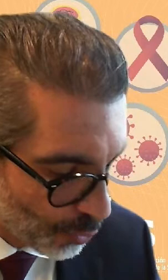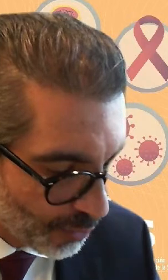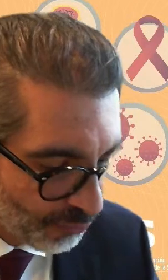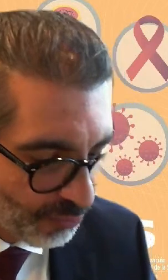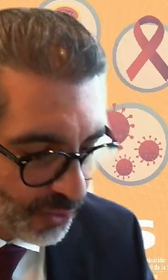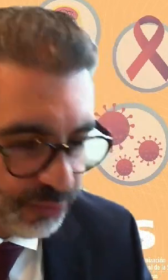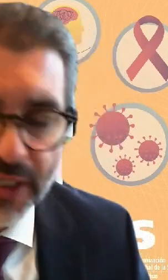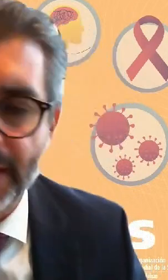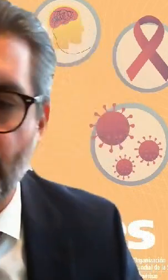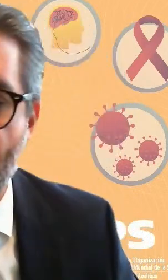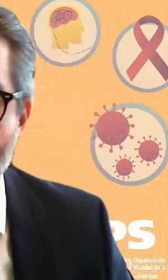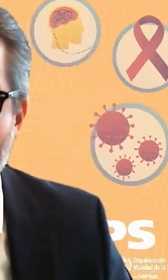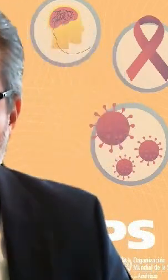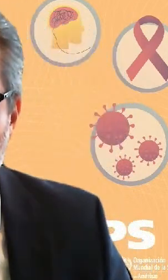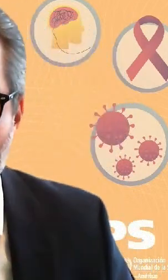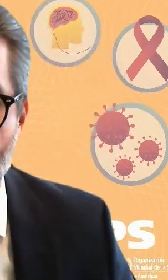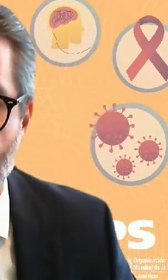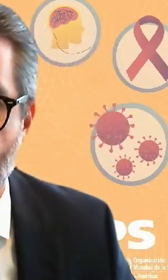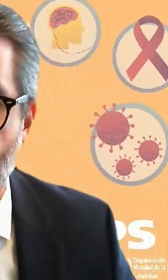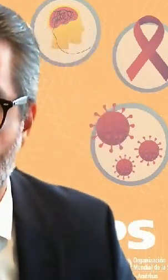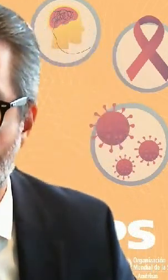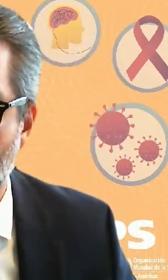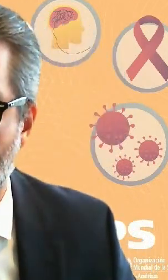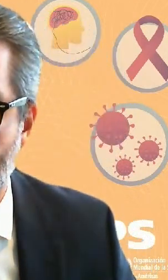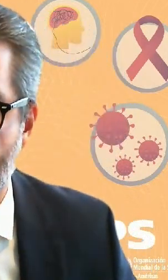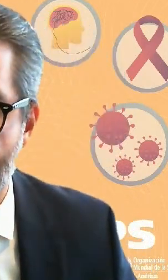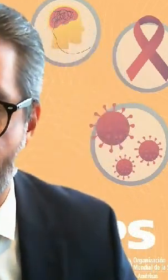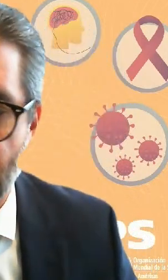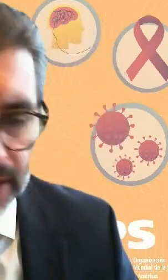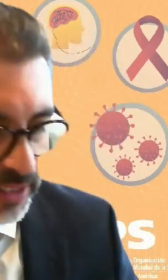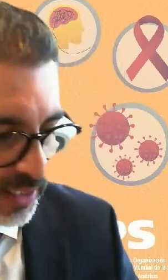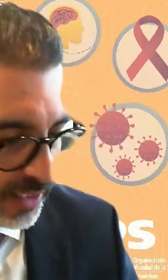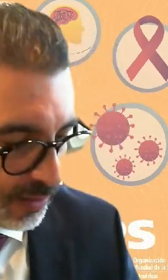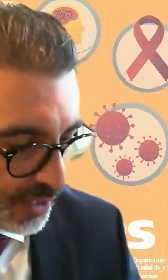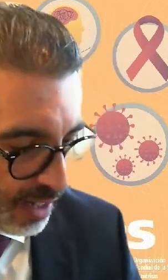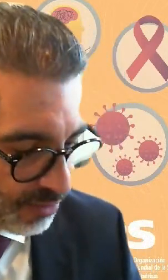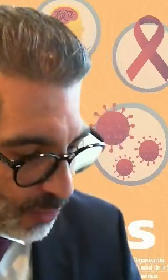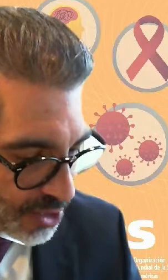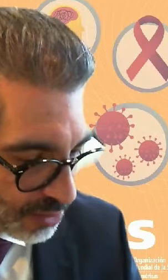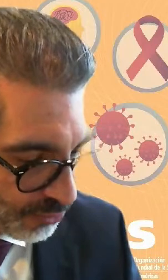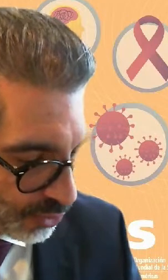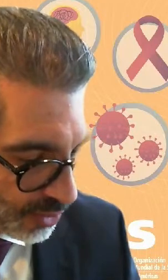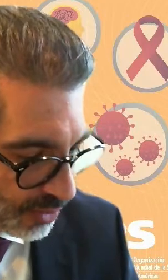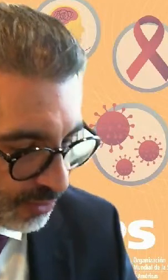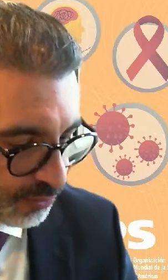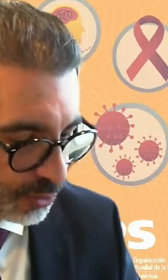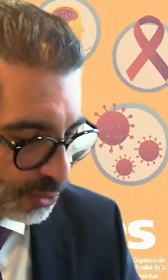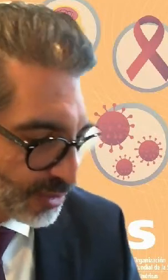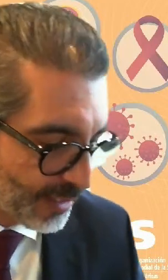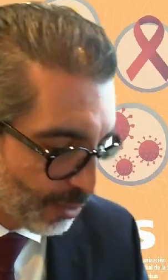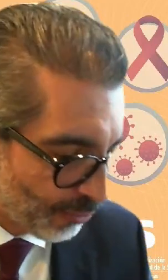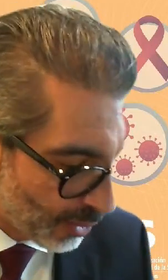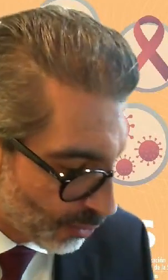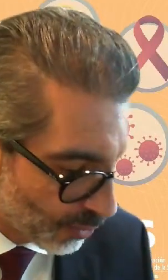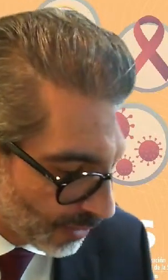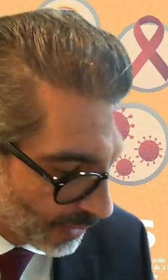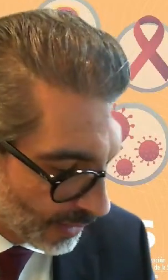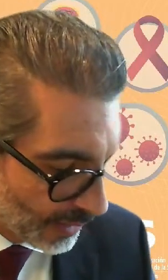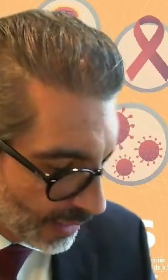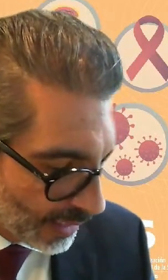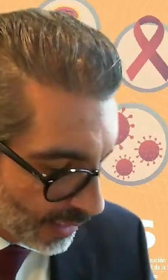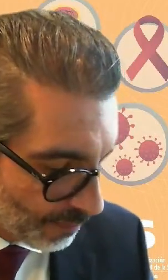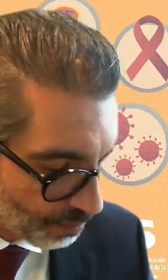I don't know if Danielle has been able to join us. We have a question for Dr. Daniel